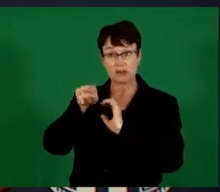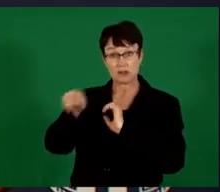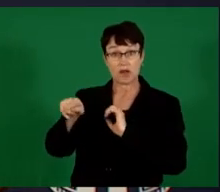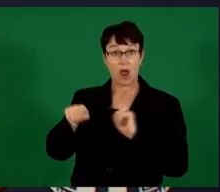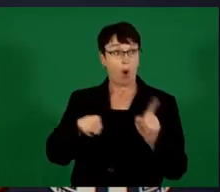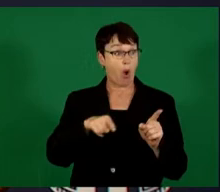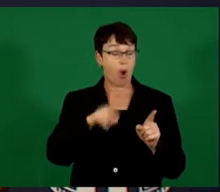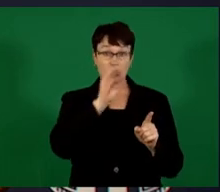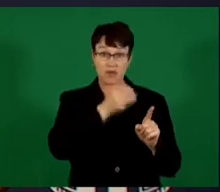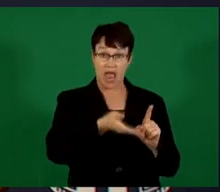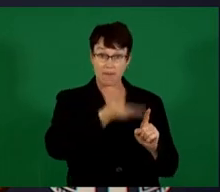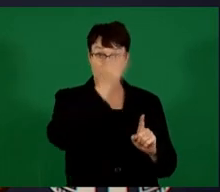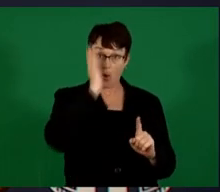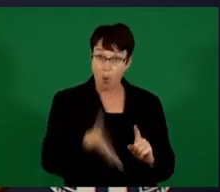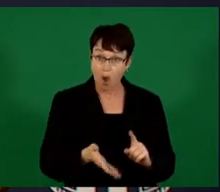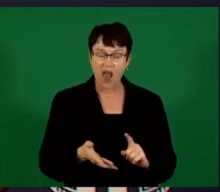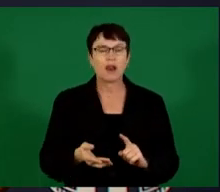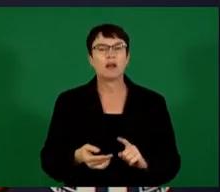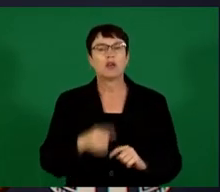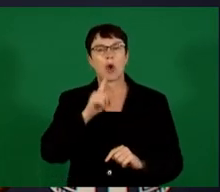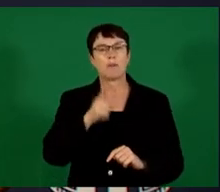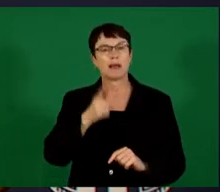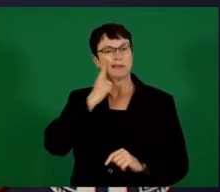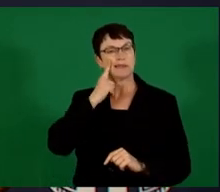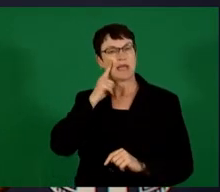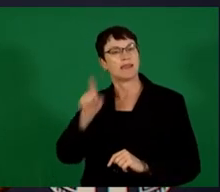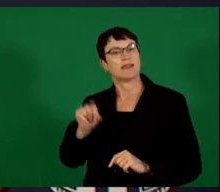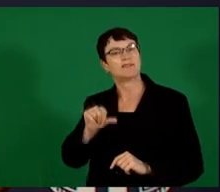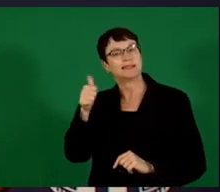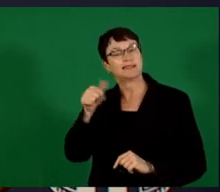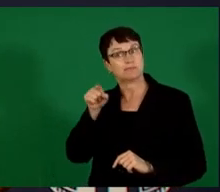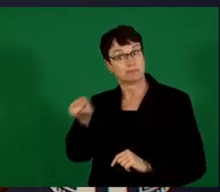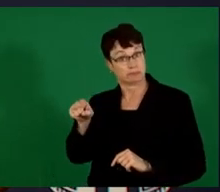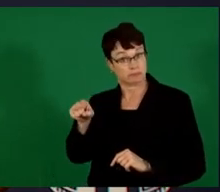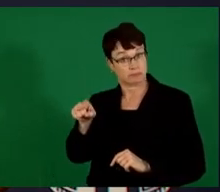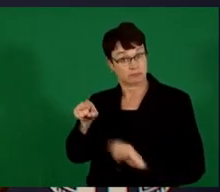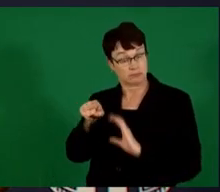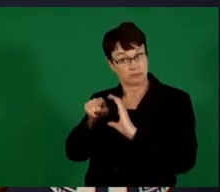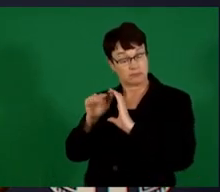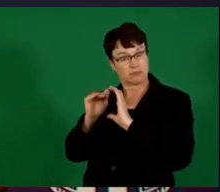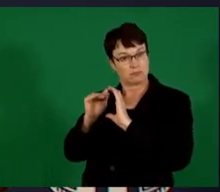that inflation is not just declining, but that it is declining